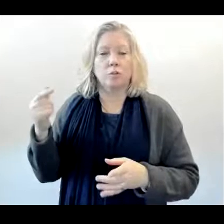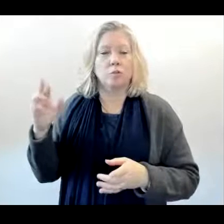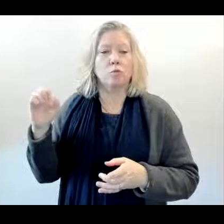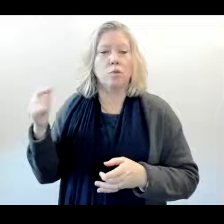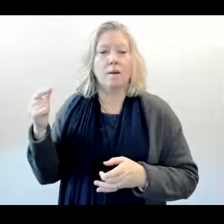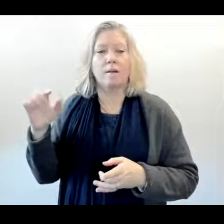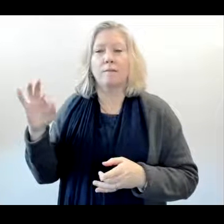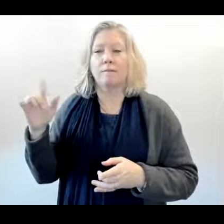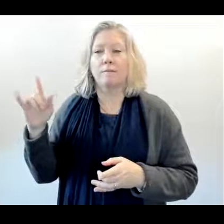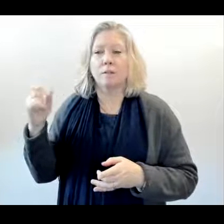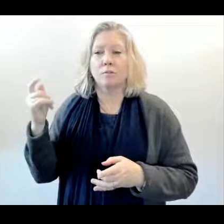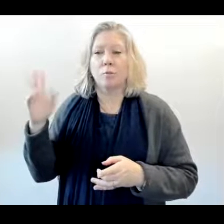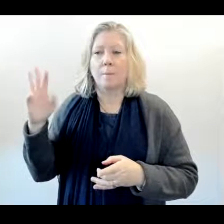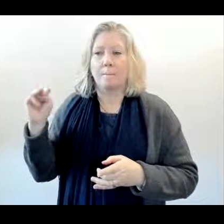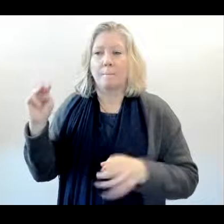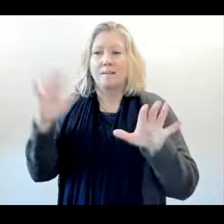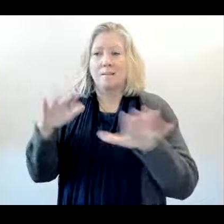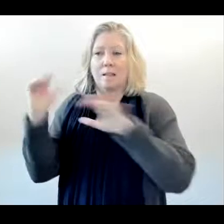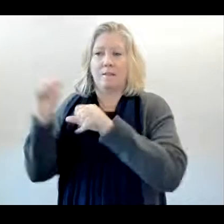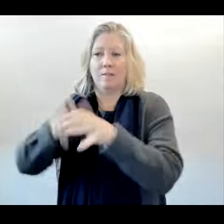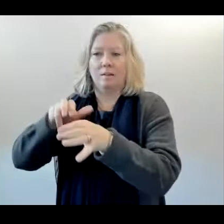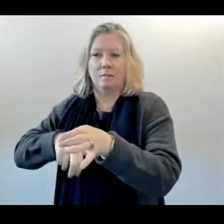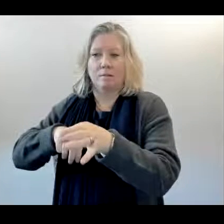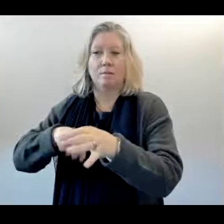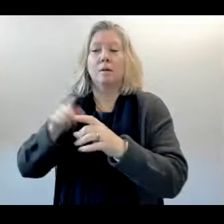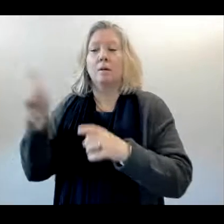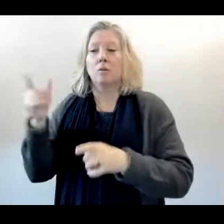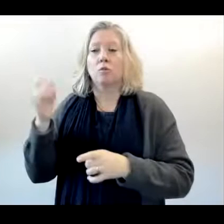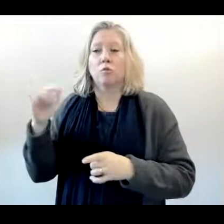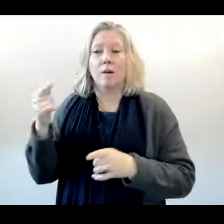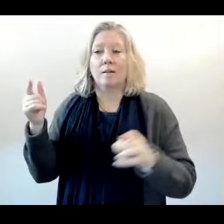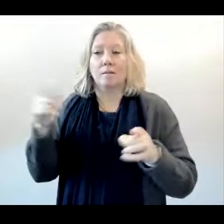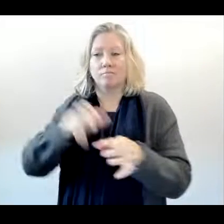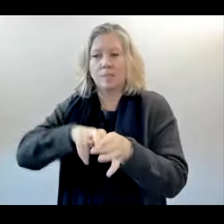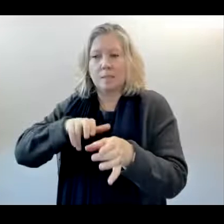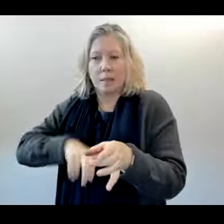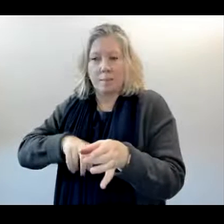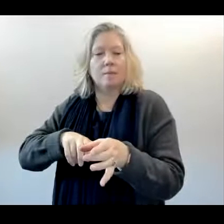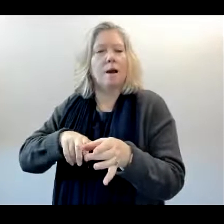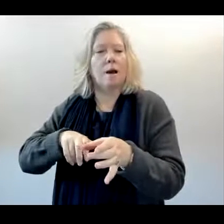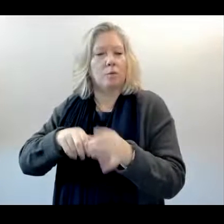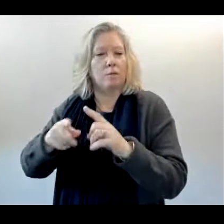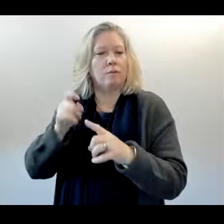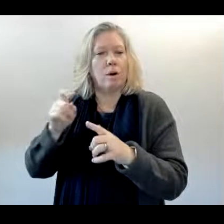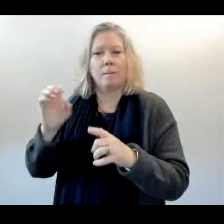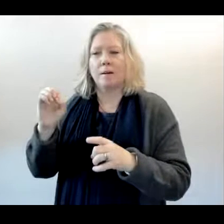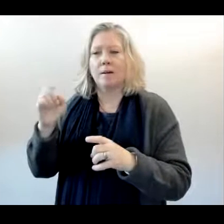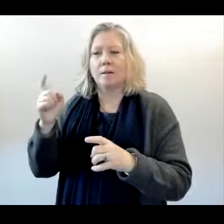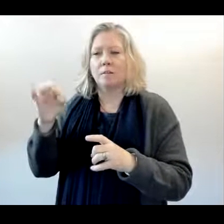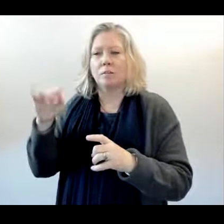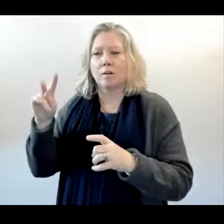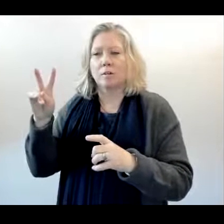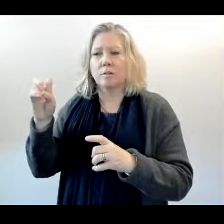everyone knows, Greg has made the decision to step down in the role of executive director at the end of this